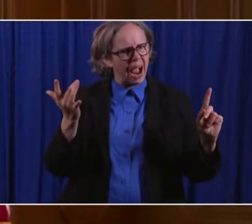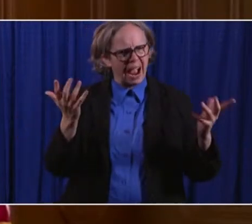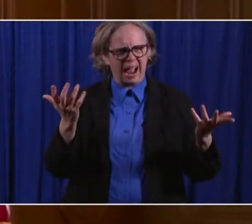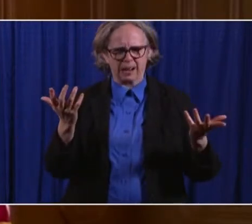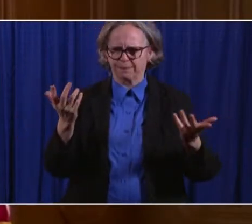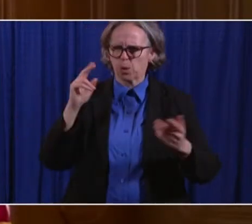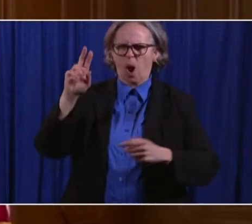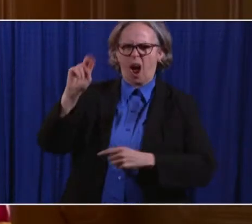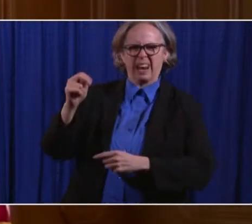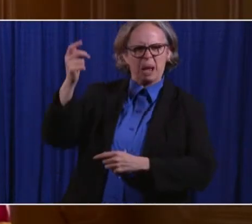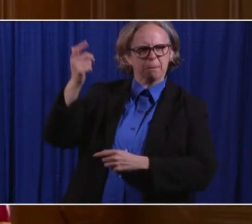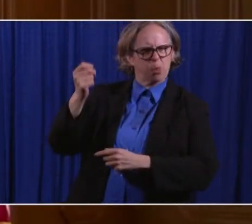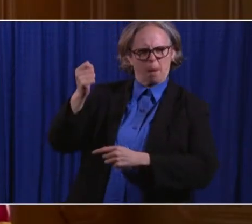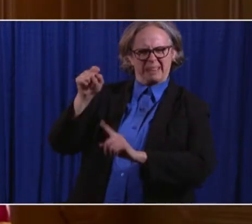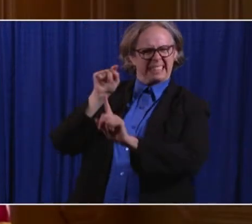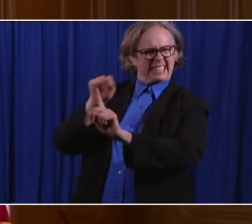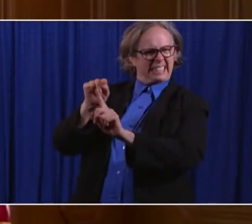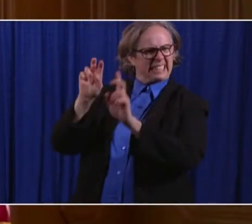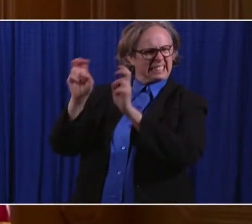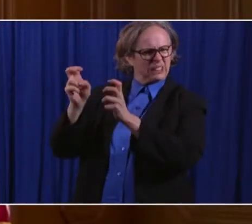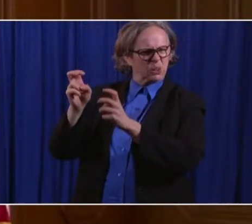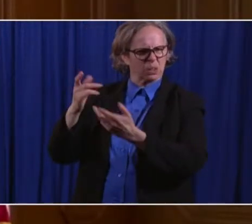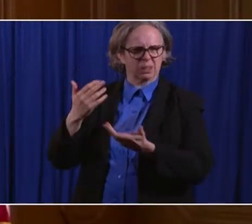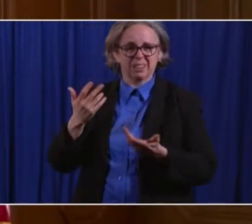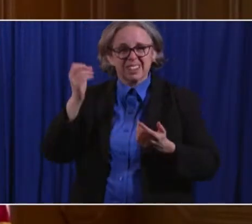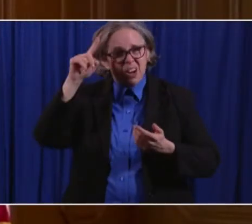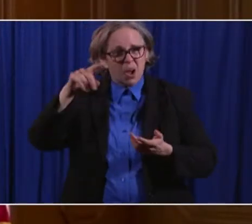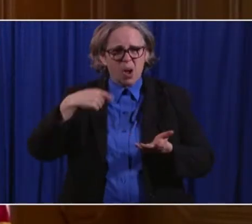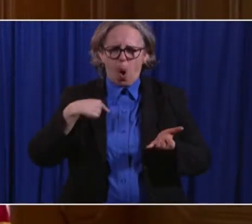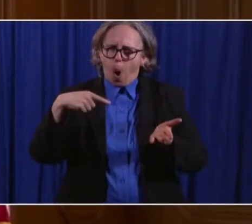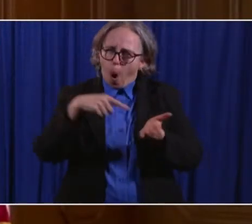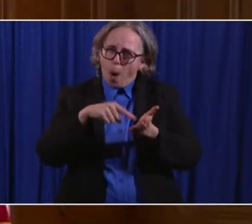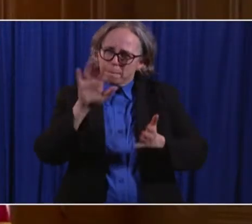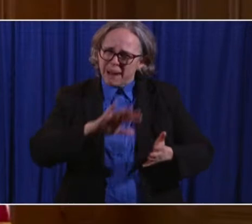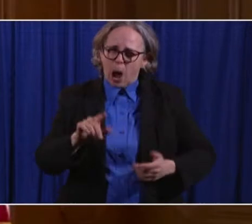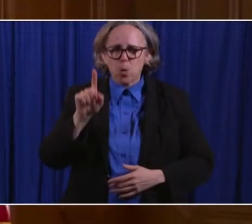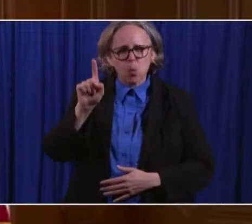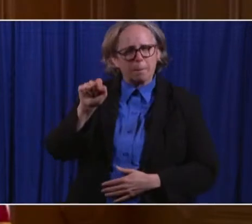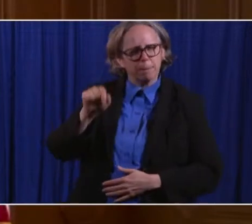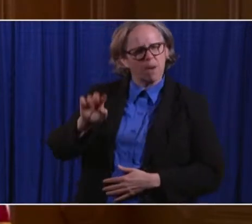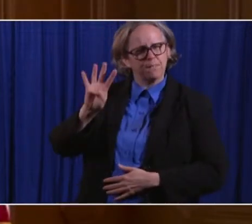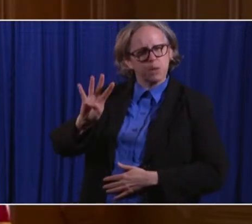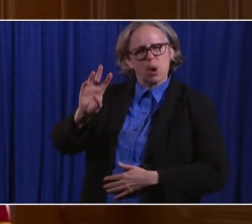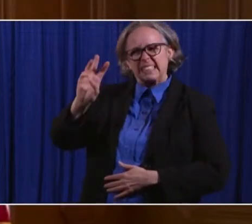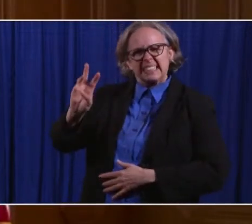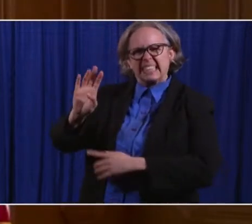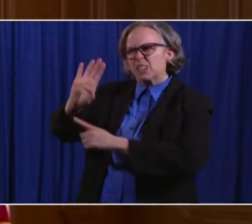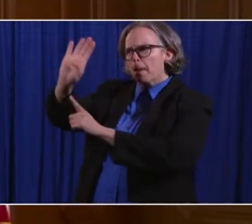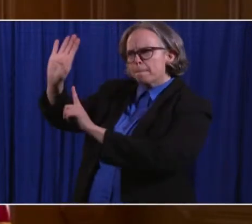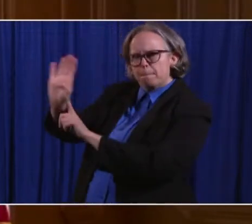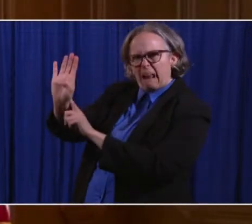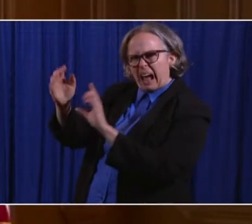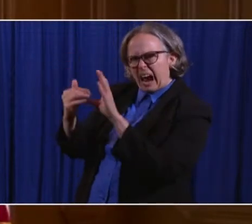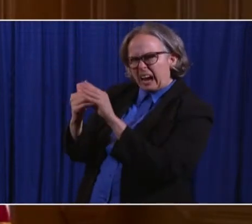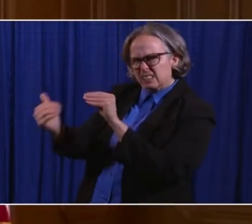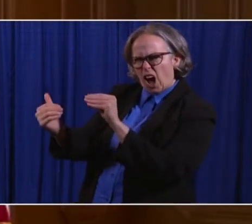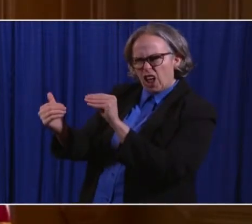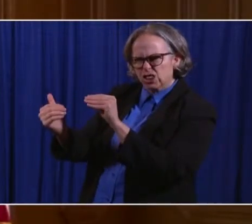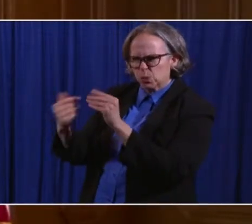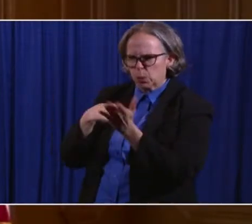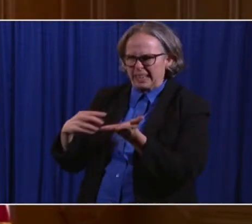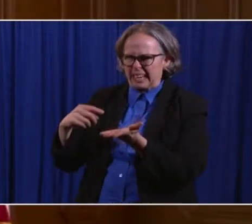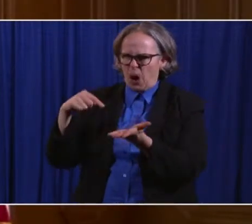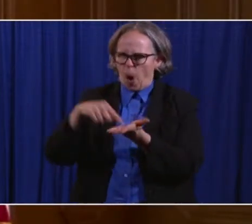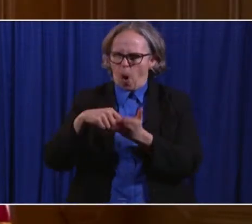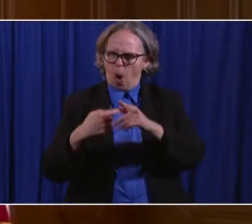about $1.46 billion. Certainly not the first time that this has occurred, and it was